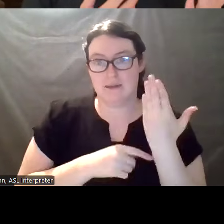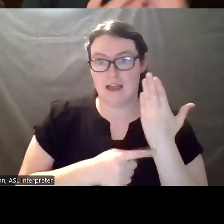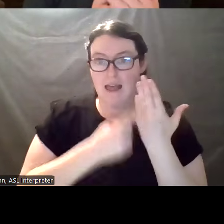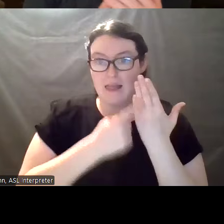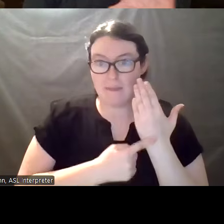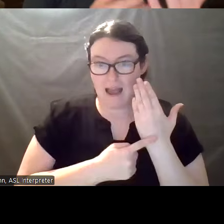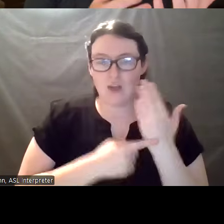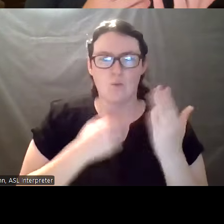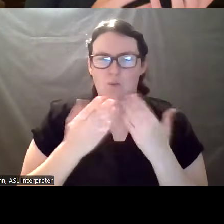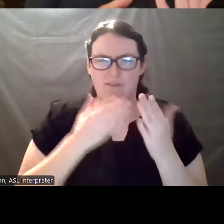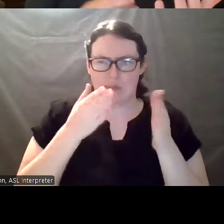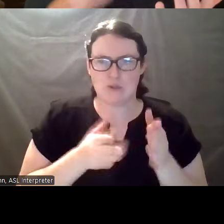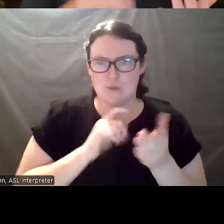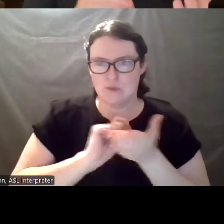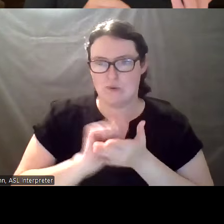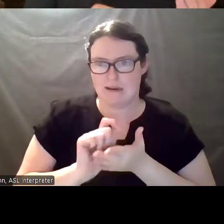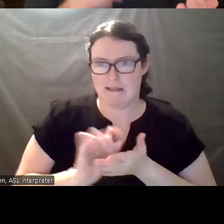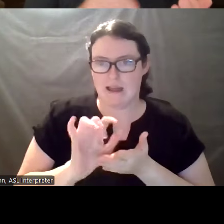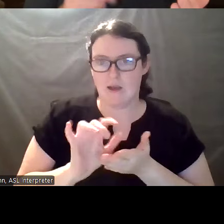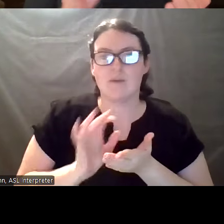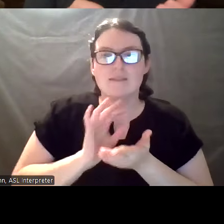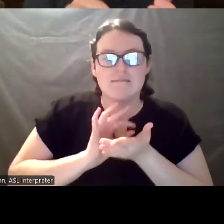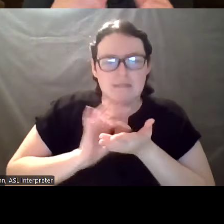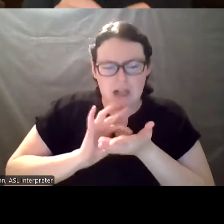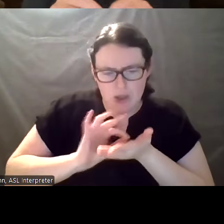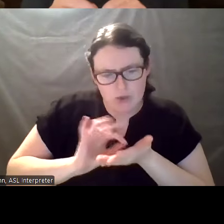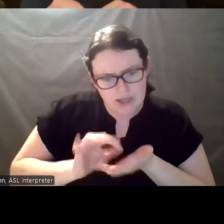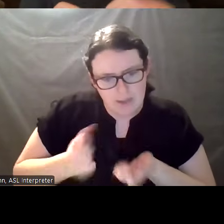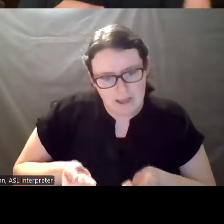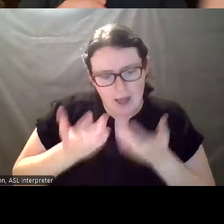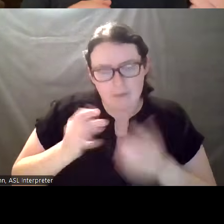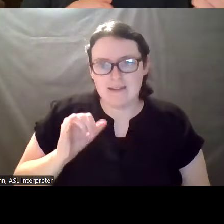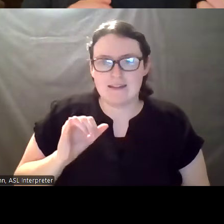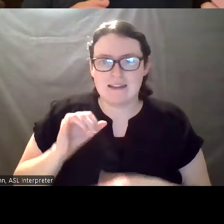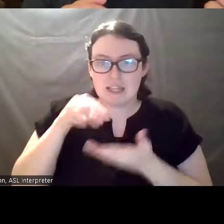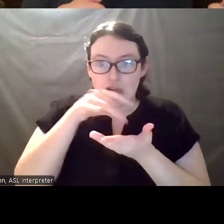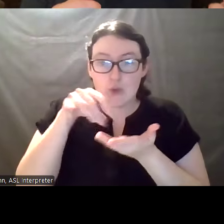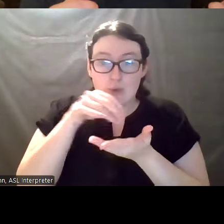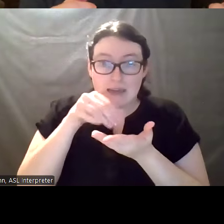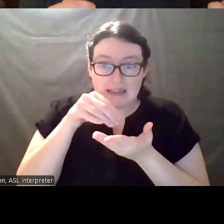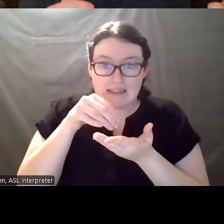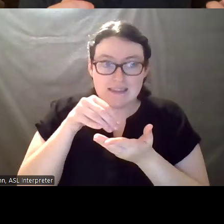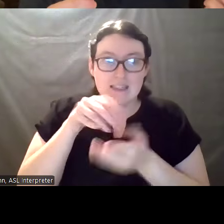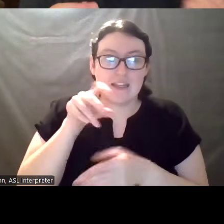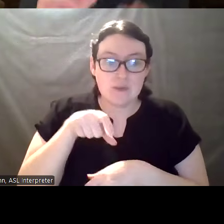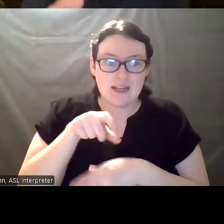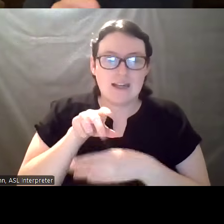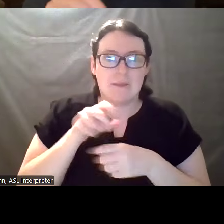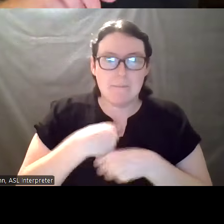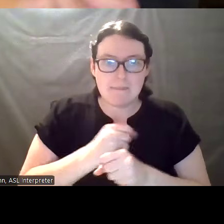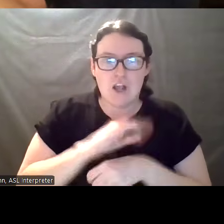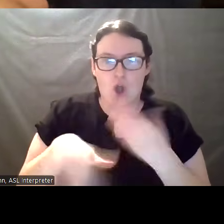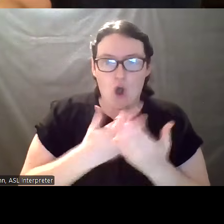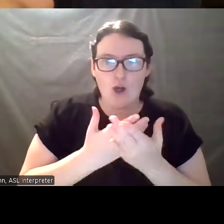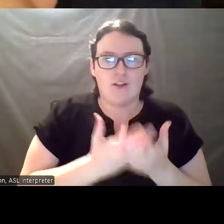whoever was writing this tablet, was tallying up all of the ingredients that were used to brew all those jars of beer on the other side. So it proceeds